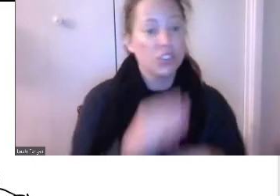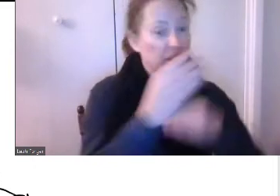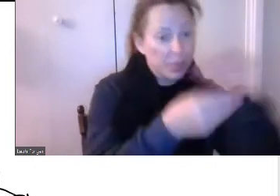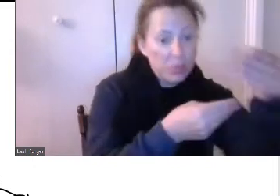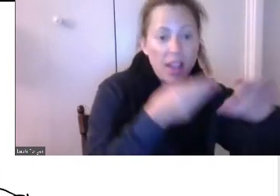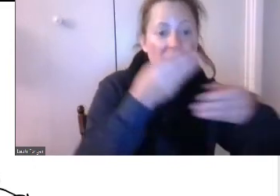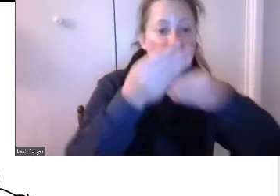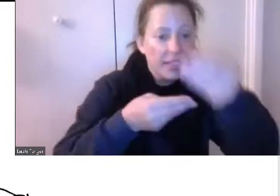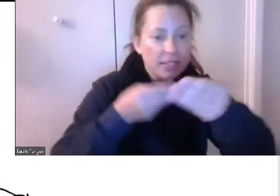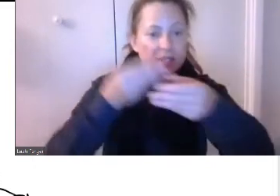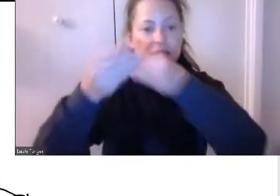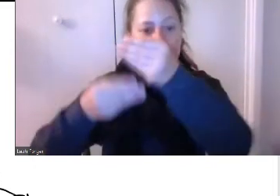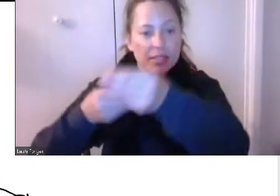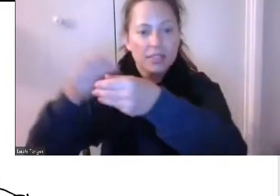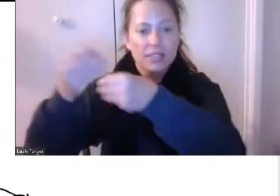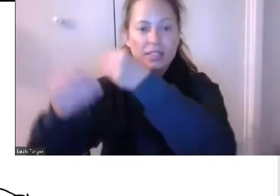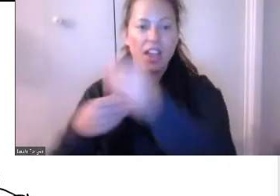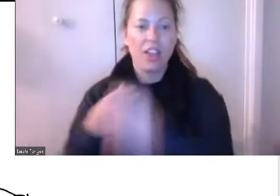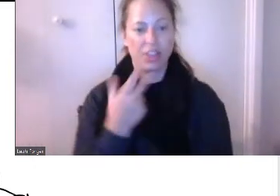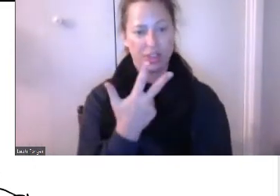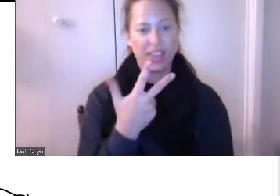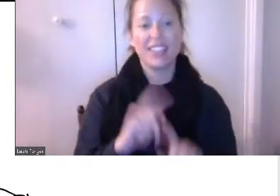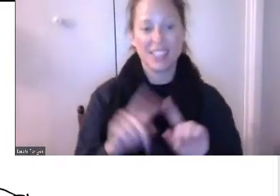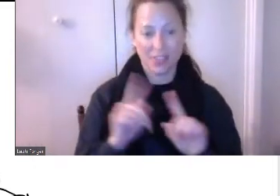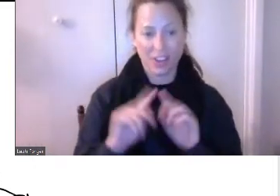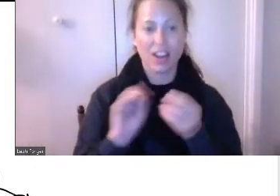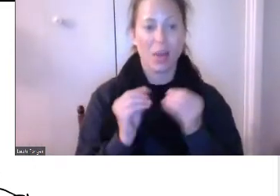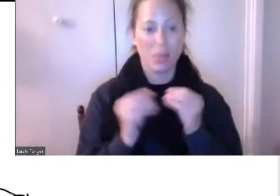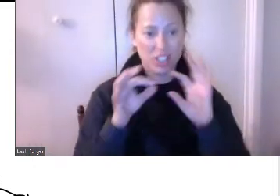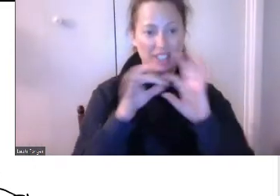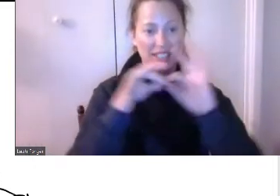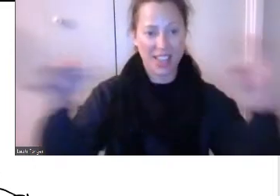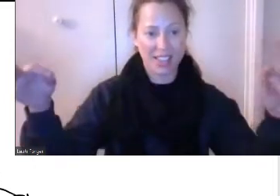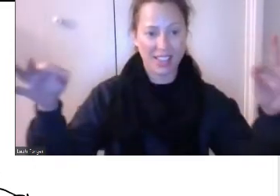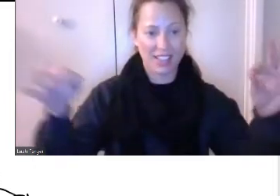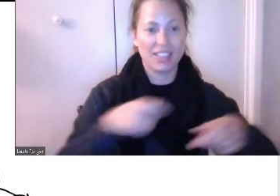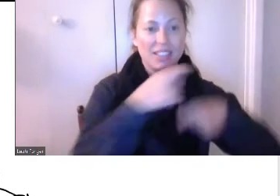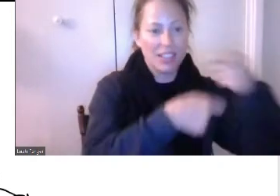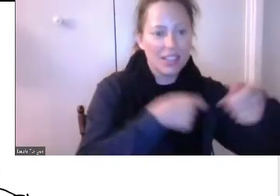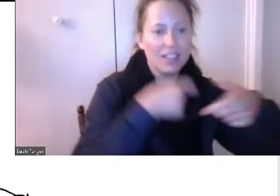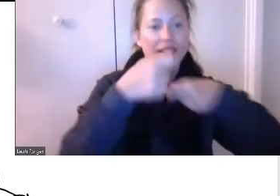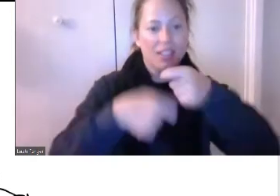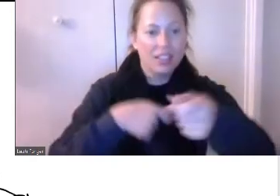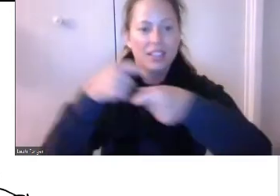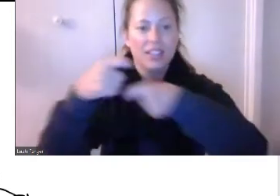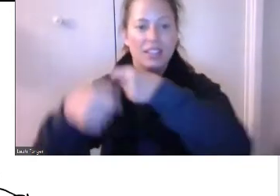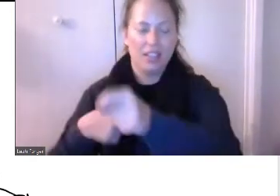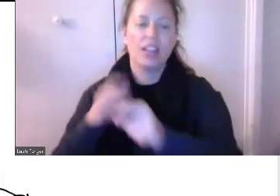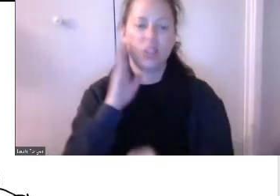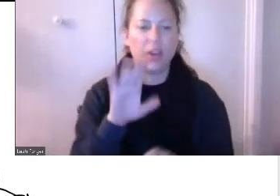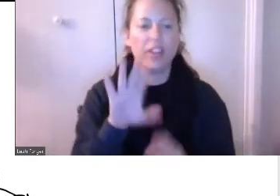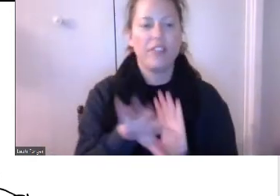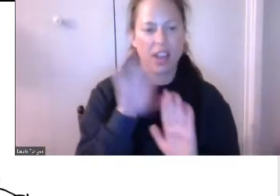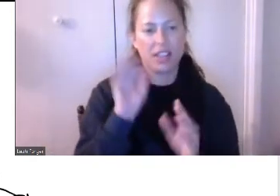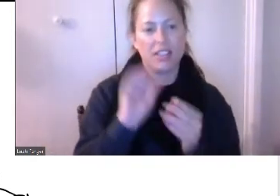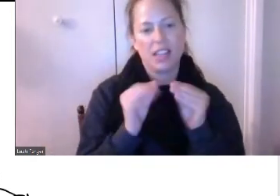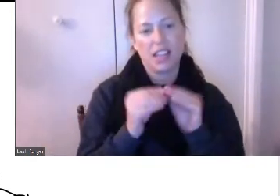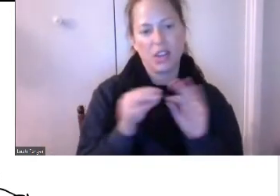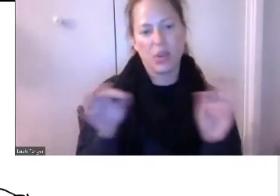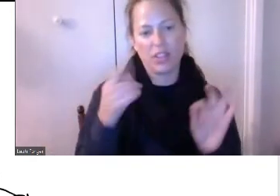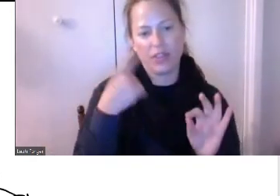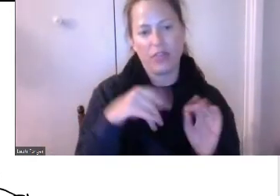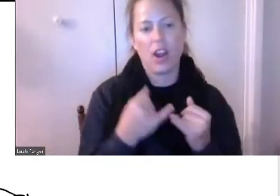be plugging in 3 different numbers for this to find the equation of a line